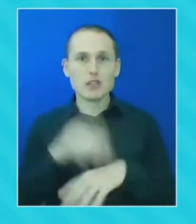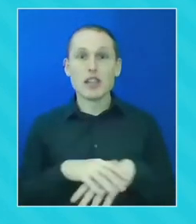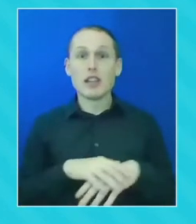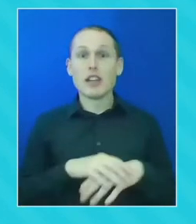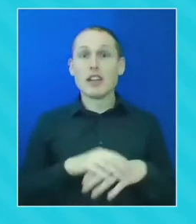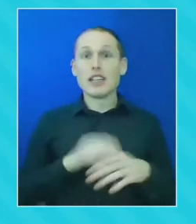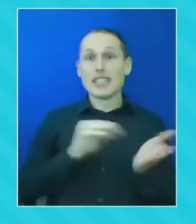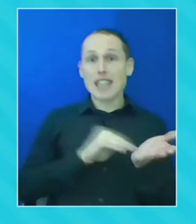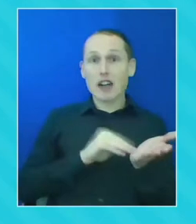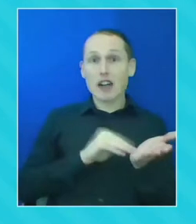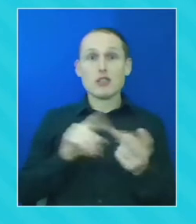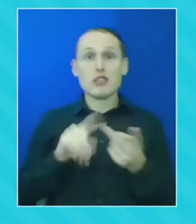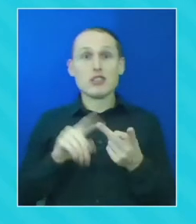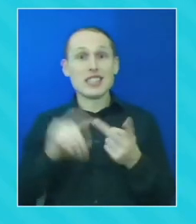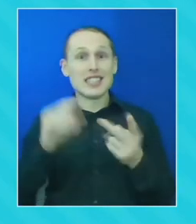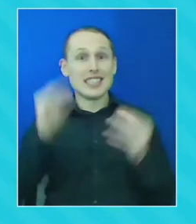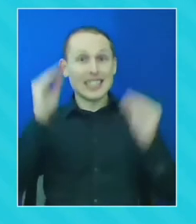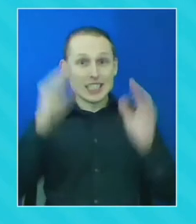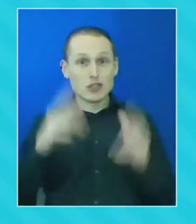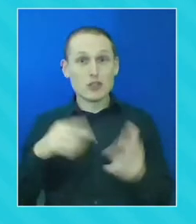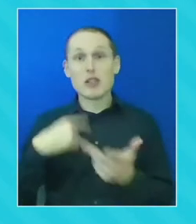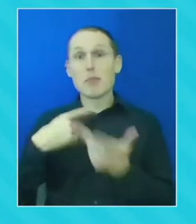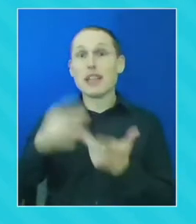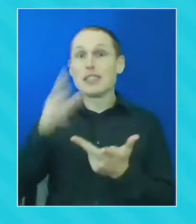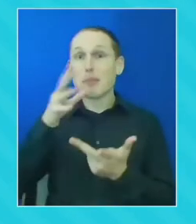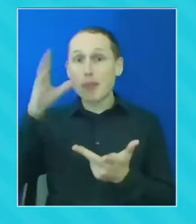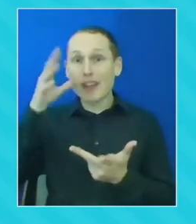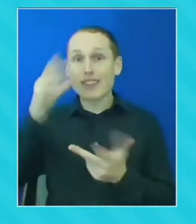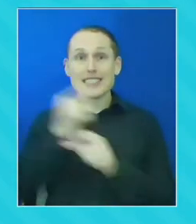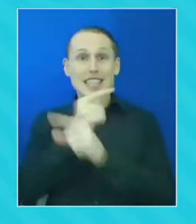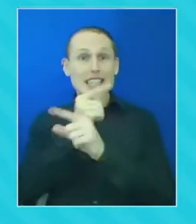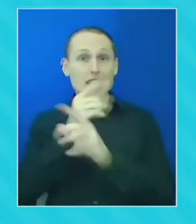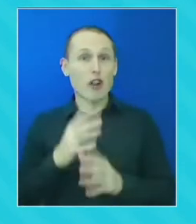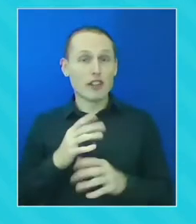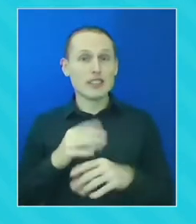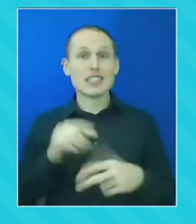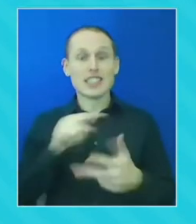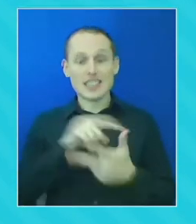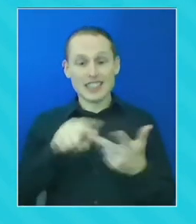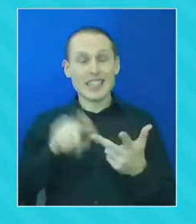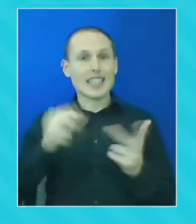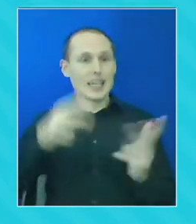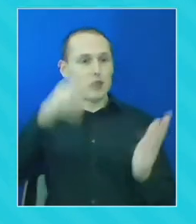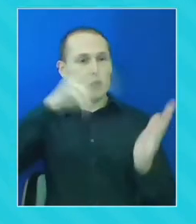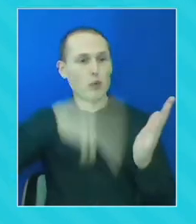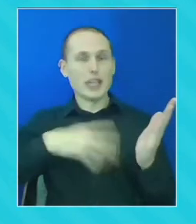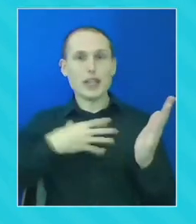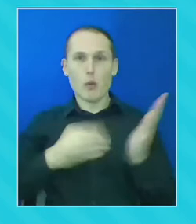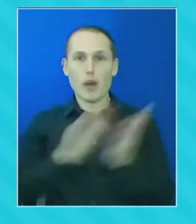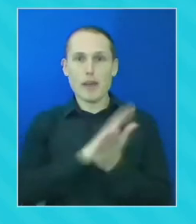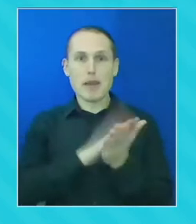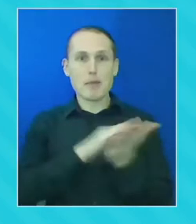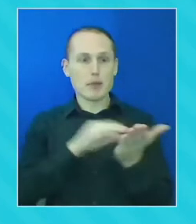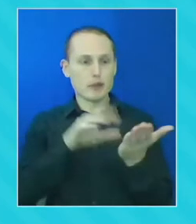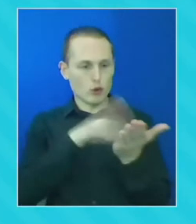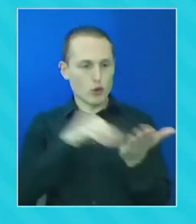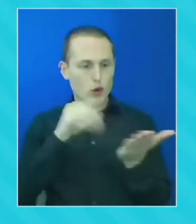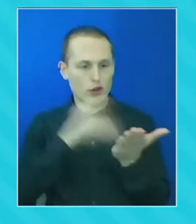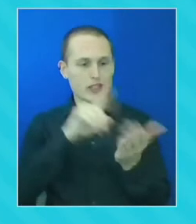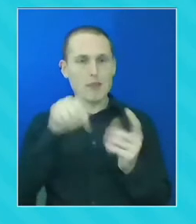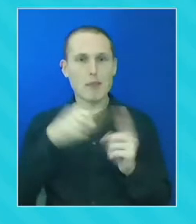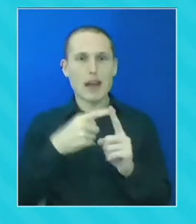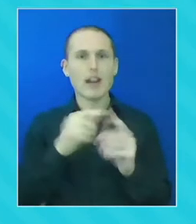yes, even our parents and caregivers can read this paper, use our graphics, and gain great insights into